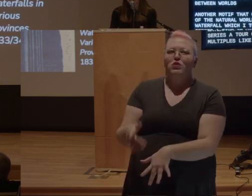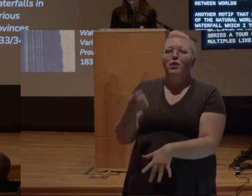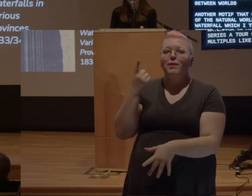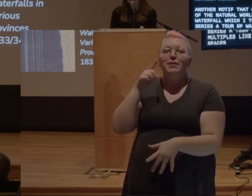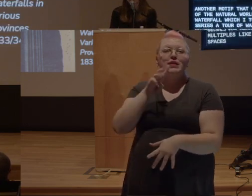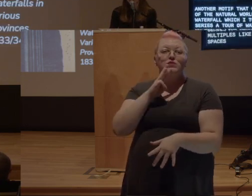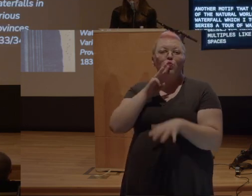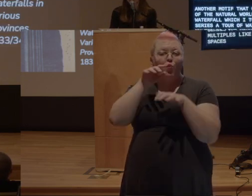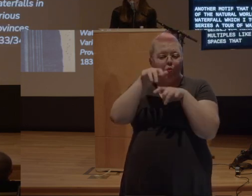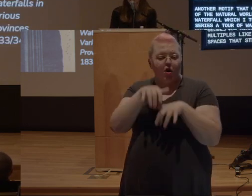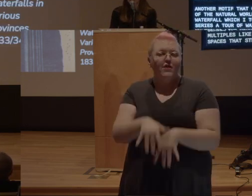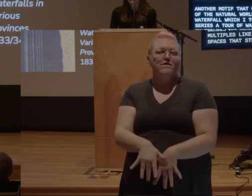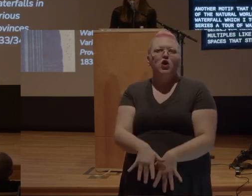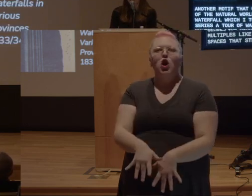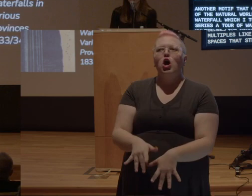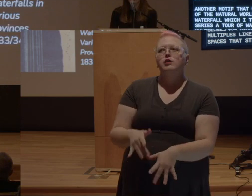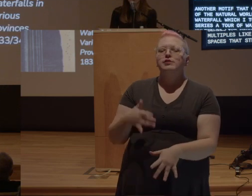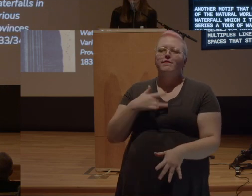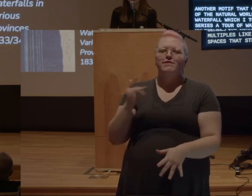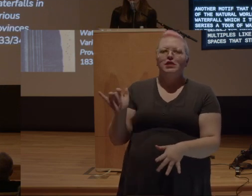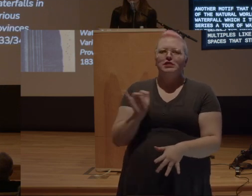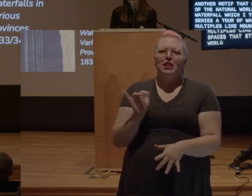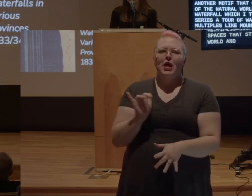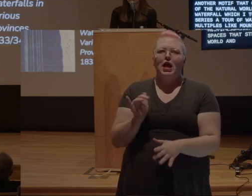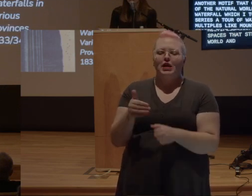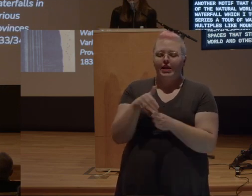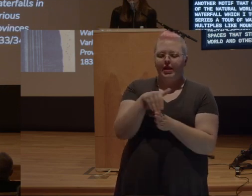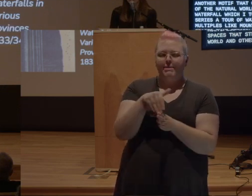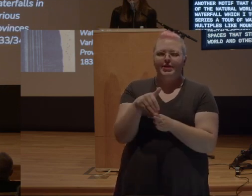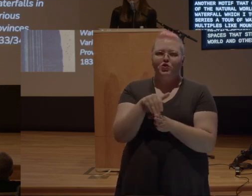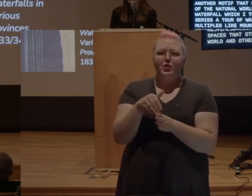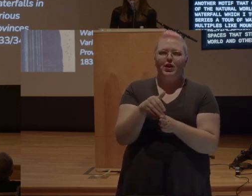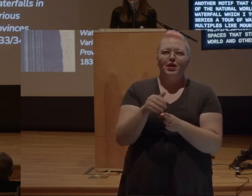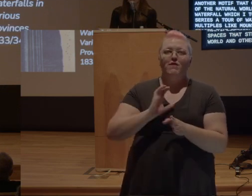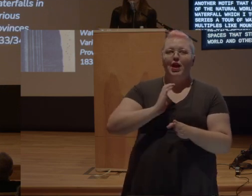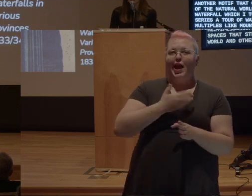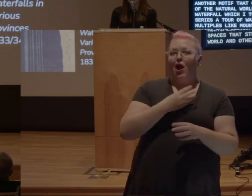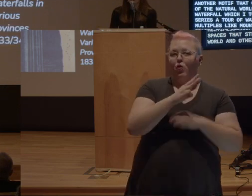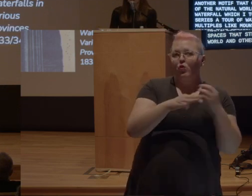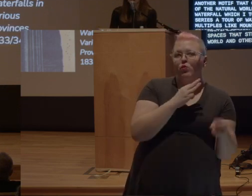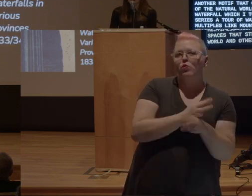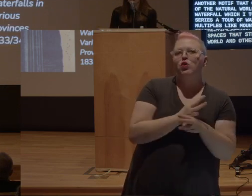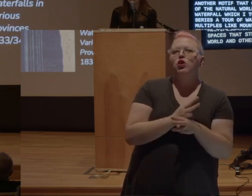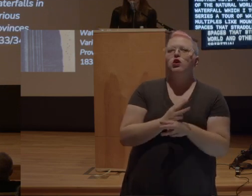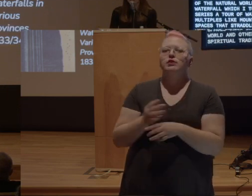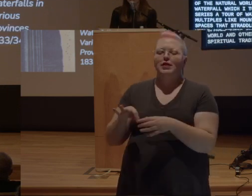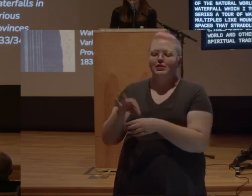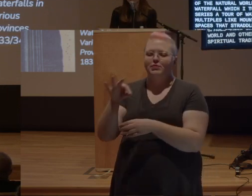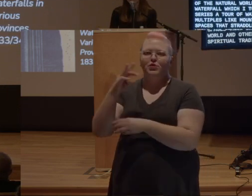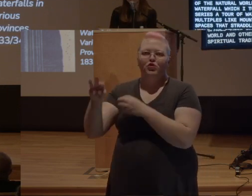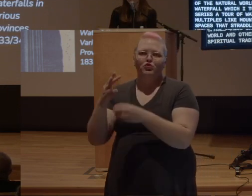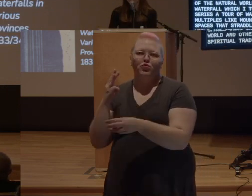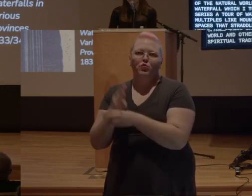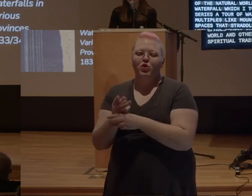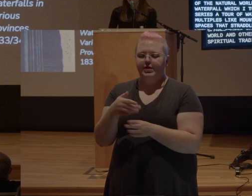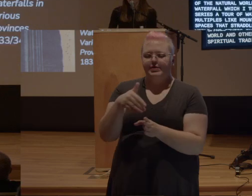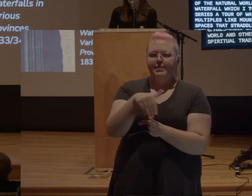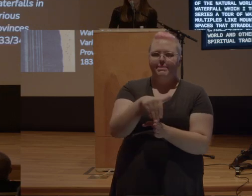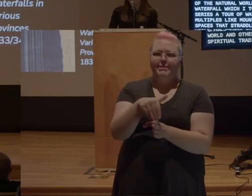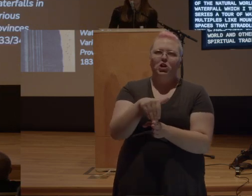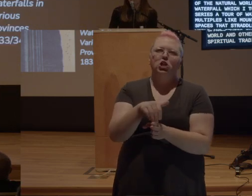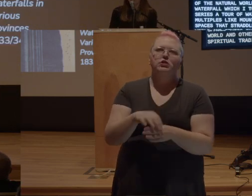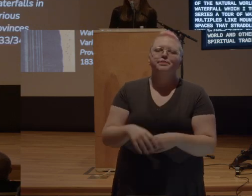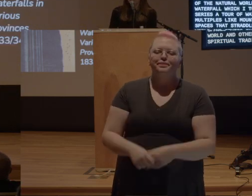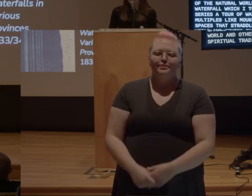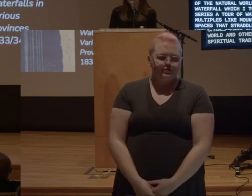spaces that straddle the boundary between this world and others in the various religious and spiritual traditions of Japan. The